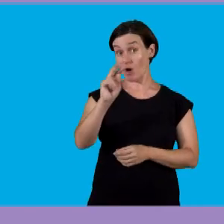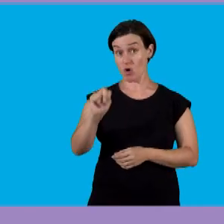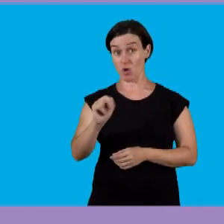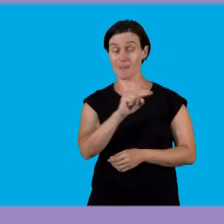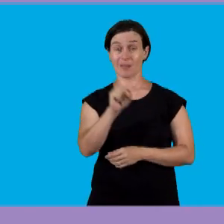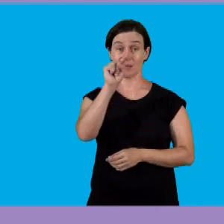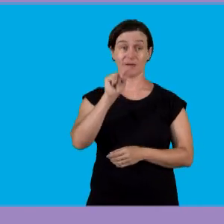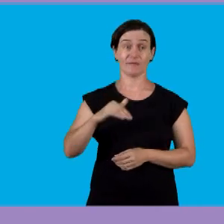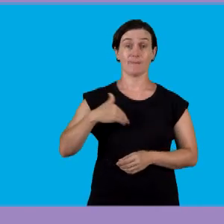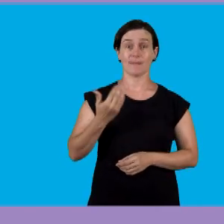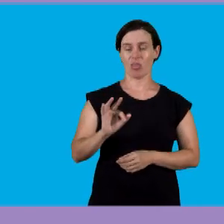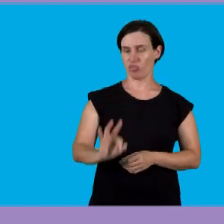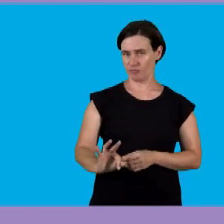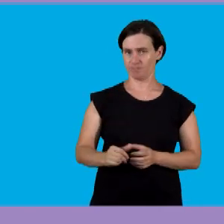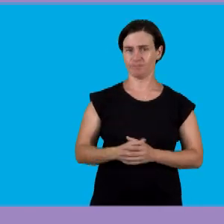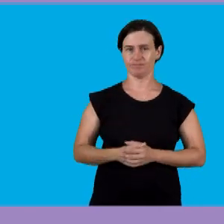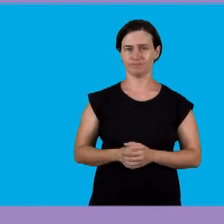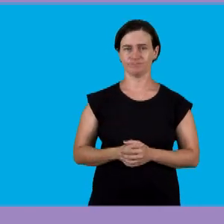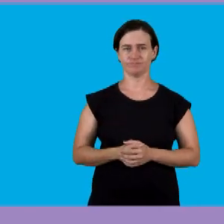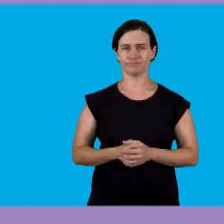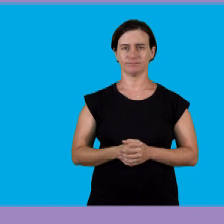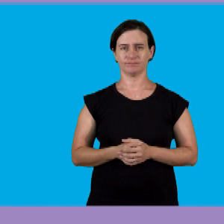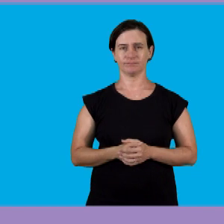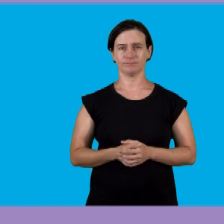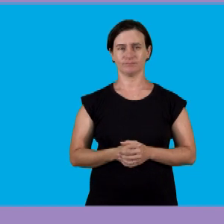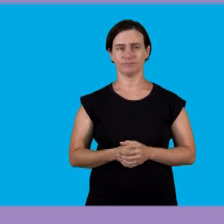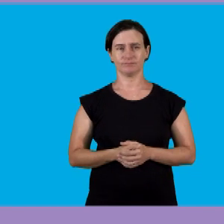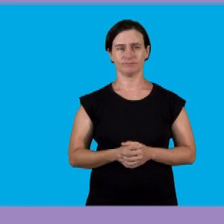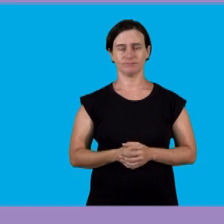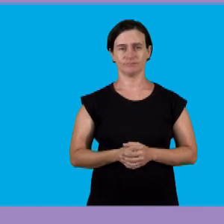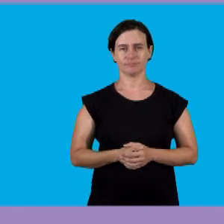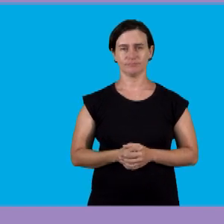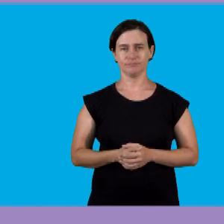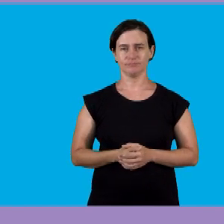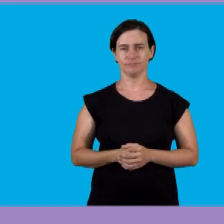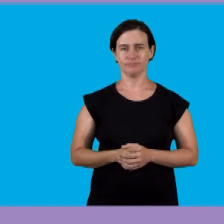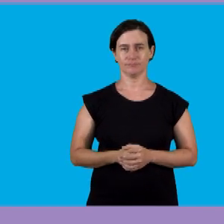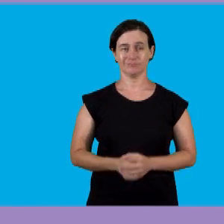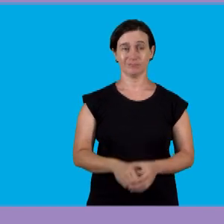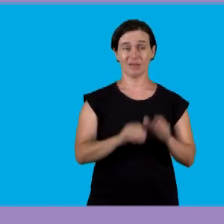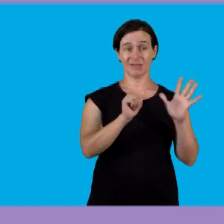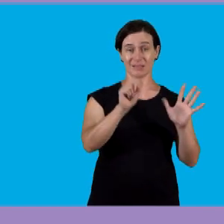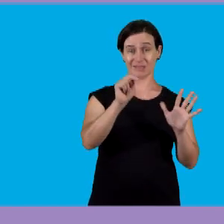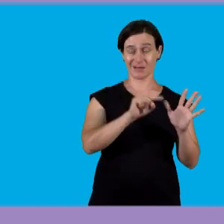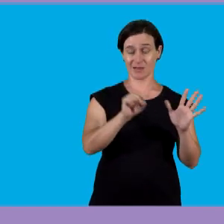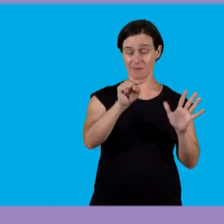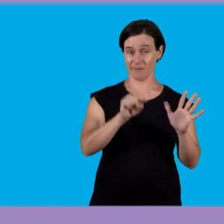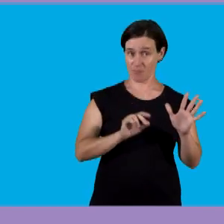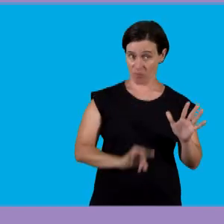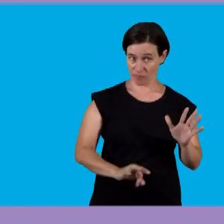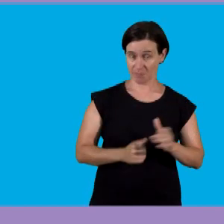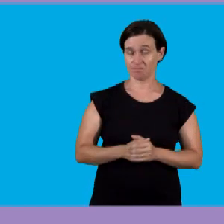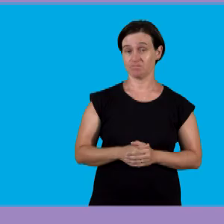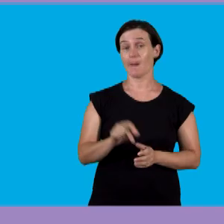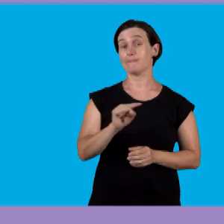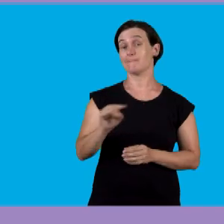being divided by a monomial. So we are going to have here 6n divided